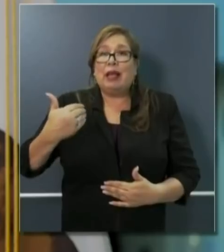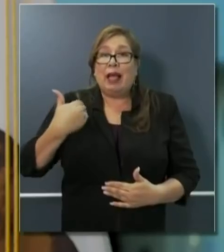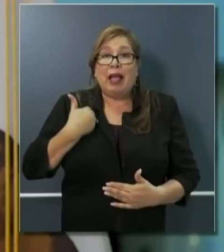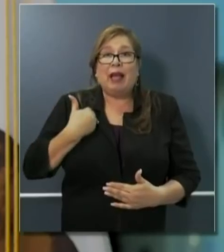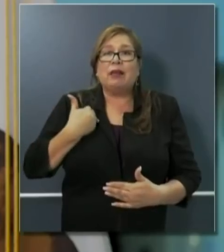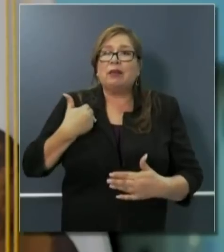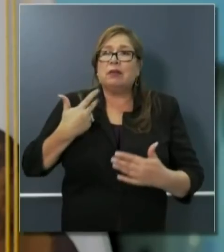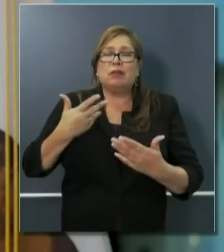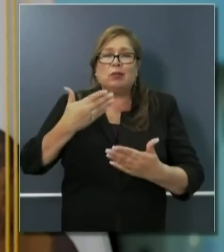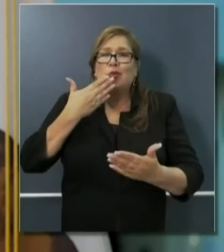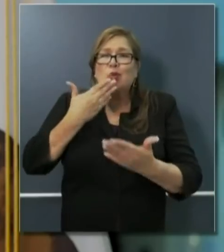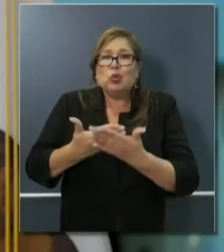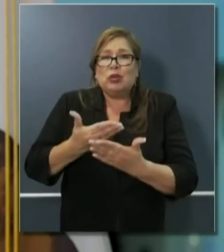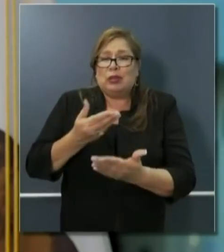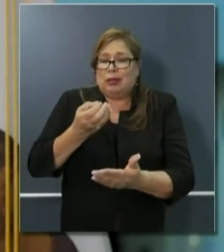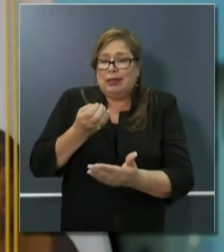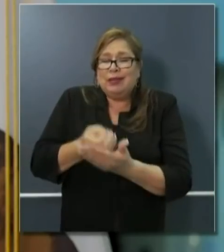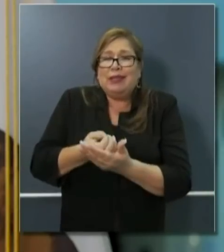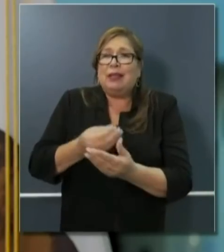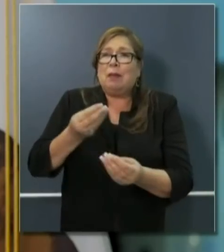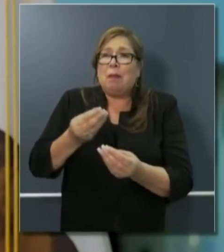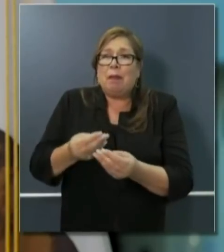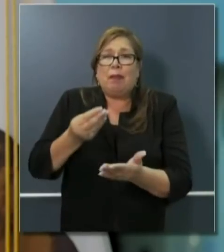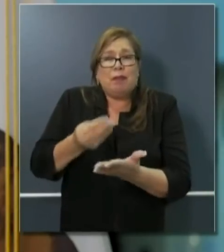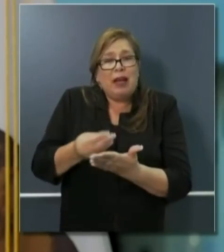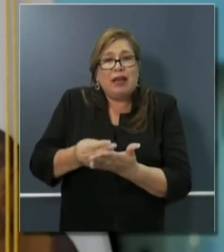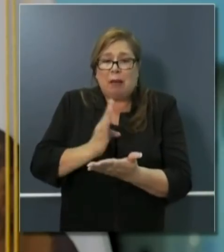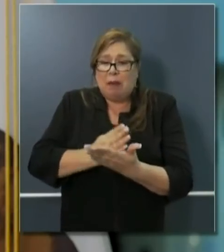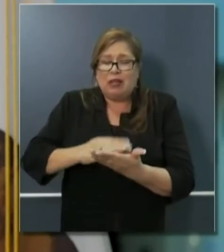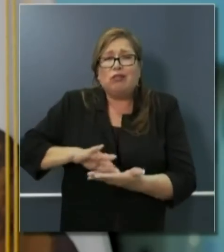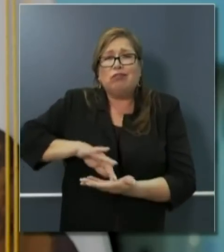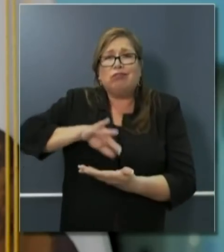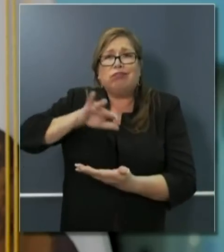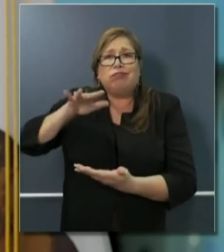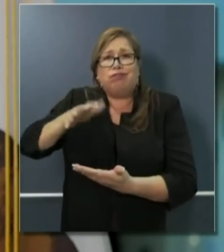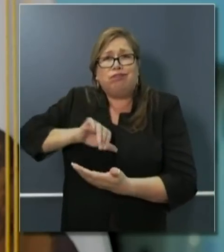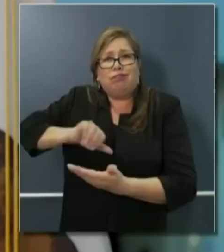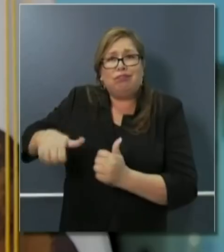economic output in terms of our GDP growth, in terms of our net,